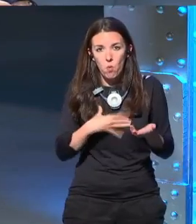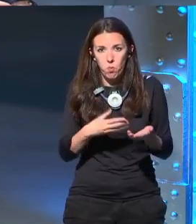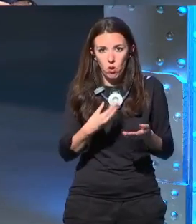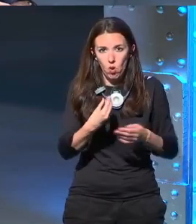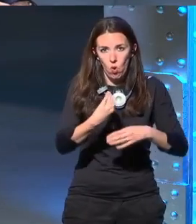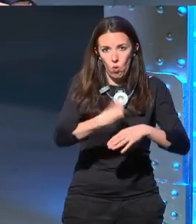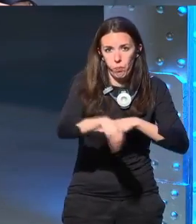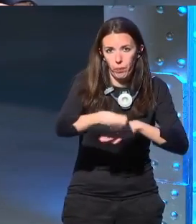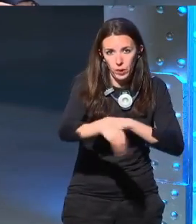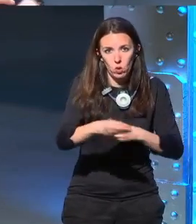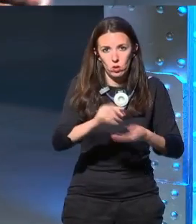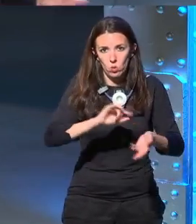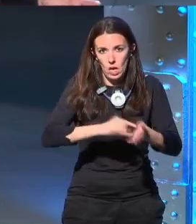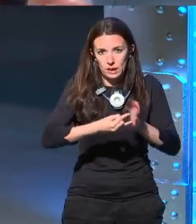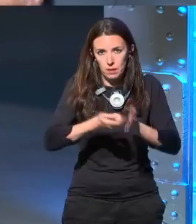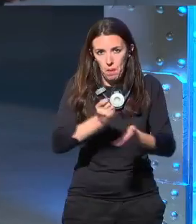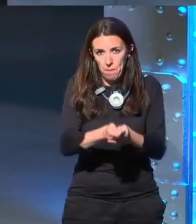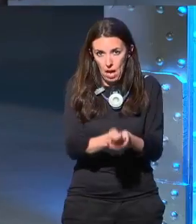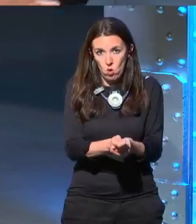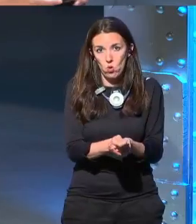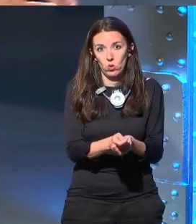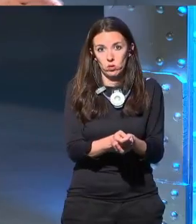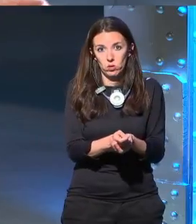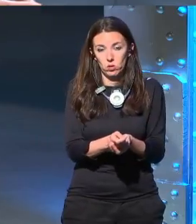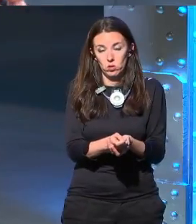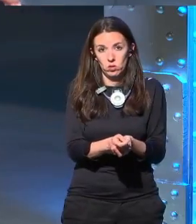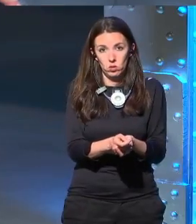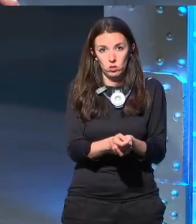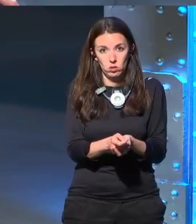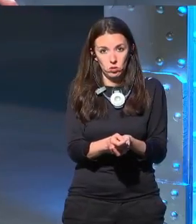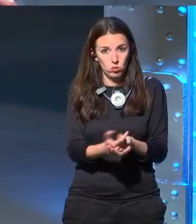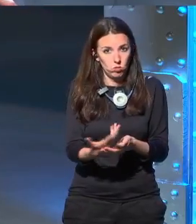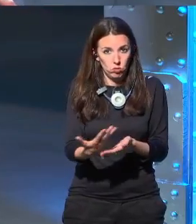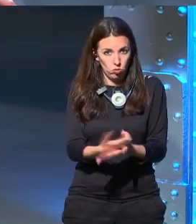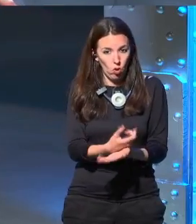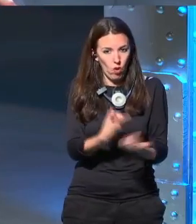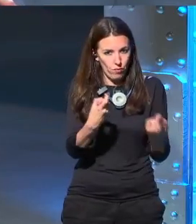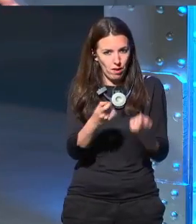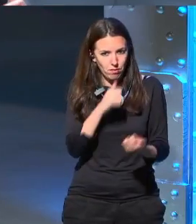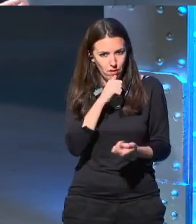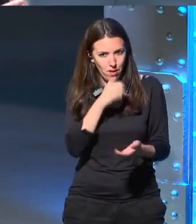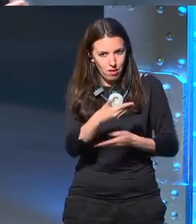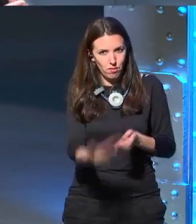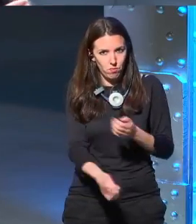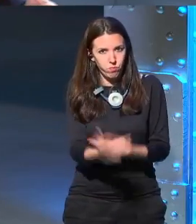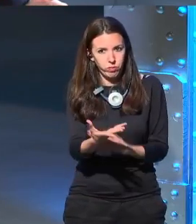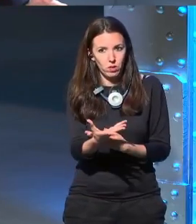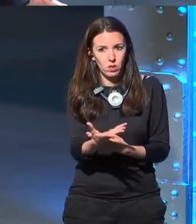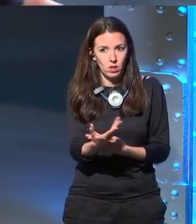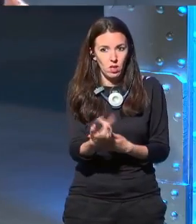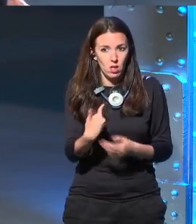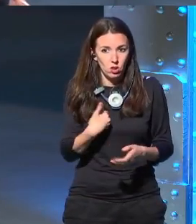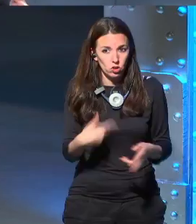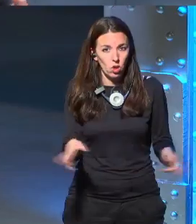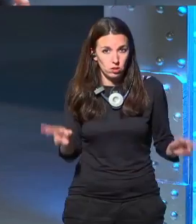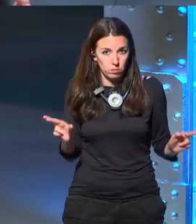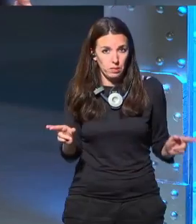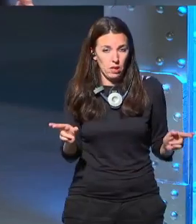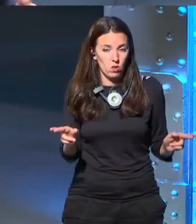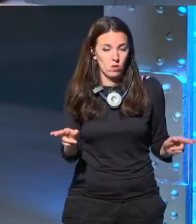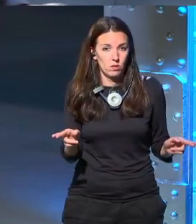payment systems. All these things are yet to be invented, and in some ways I'm just hoping, I don't want